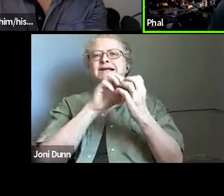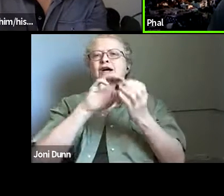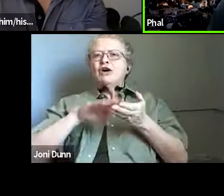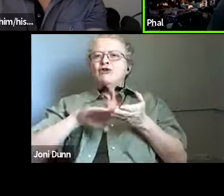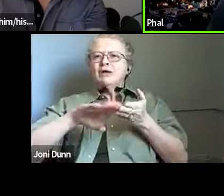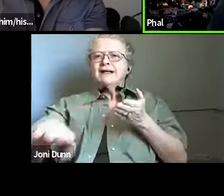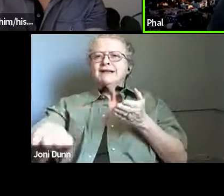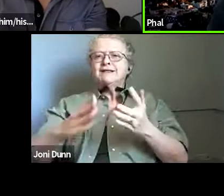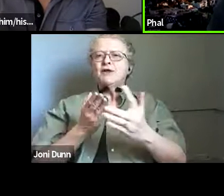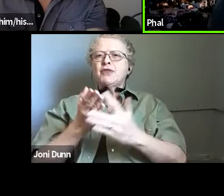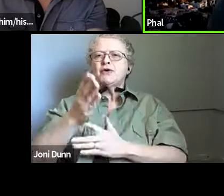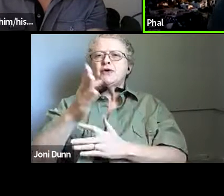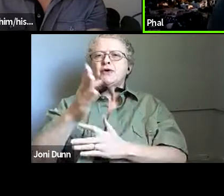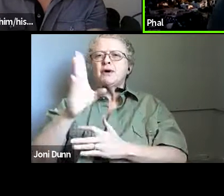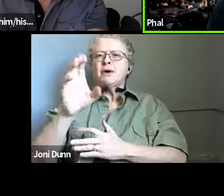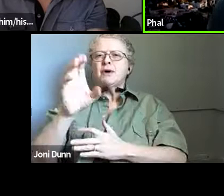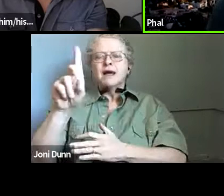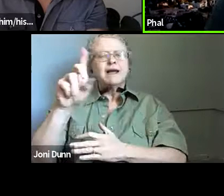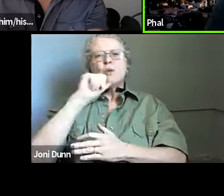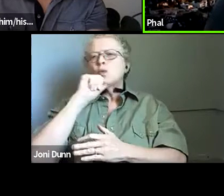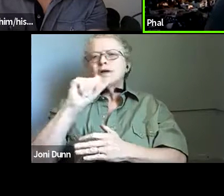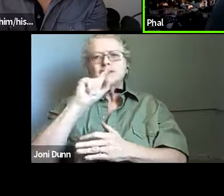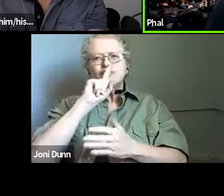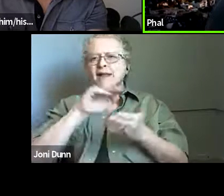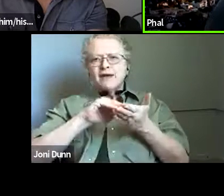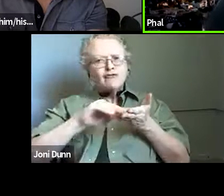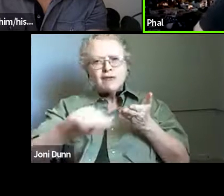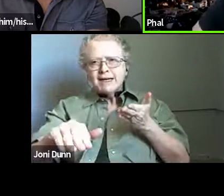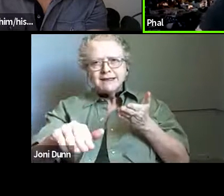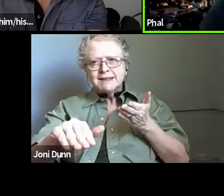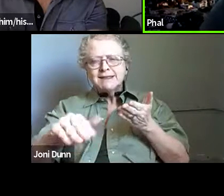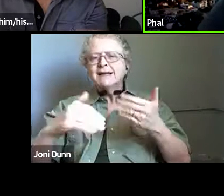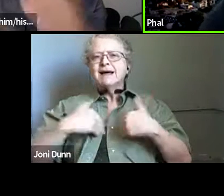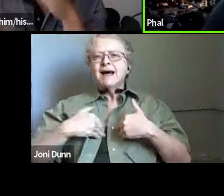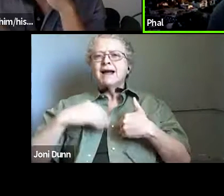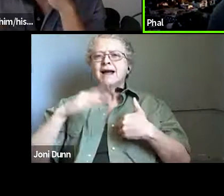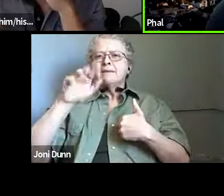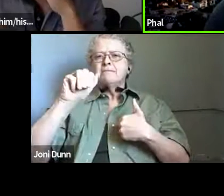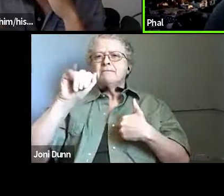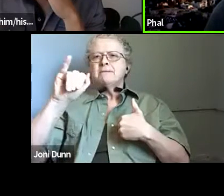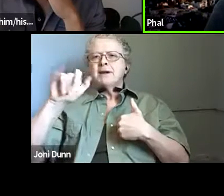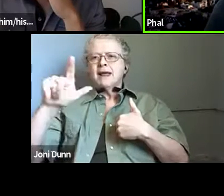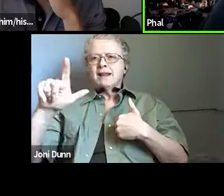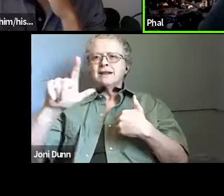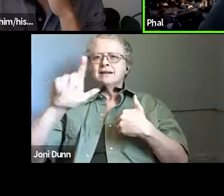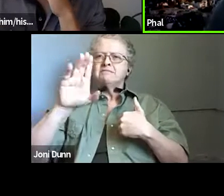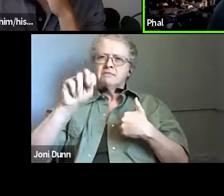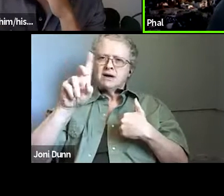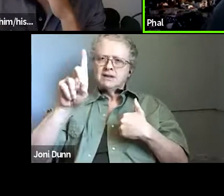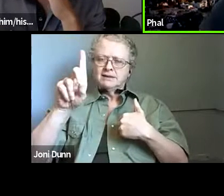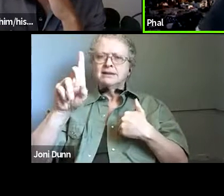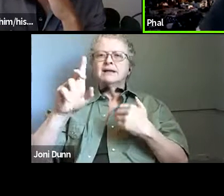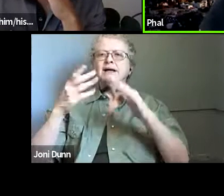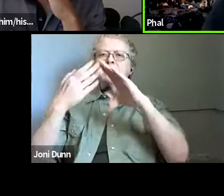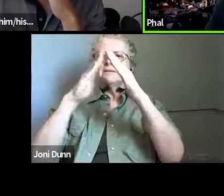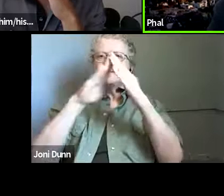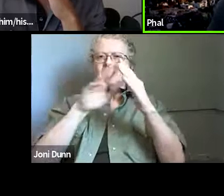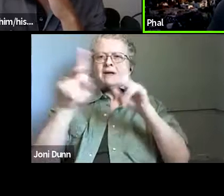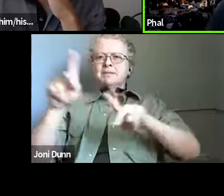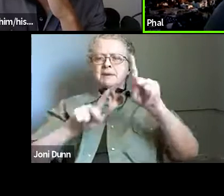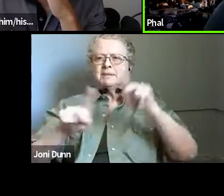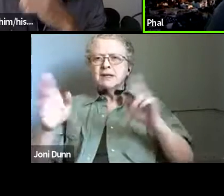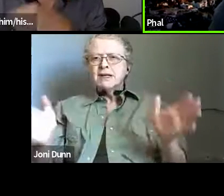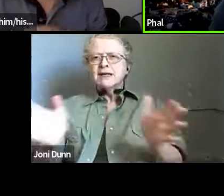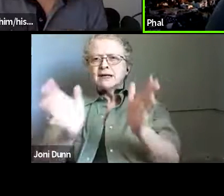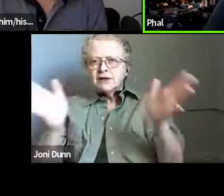bond. So it wasn't a release, it was a bond. I didn't have any money. So again, it was community folks coming together to pay this. Community folks encouraging me, community folks coming to